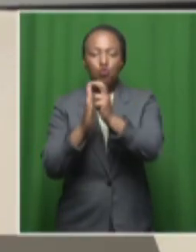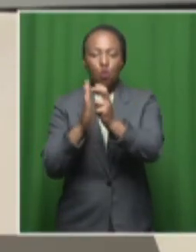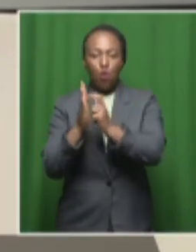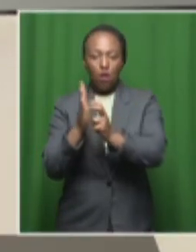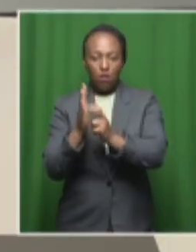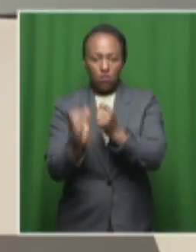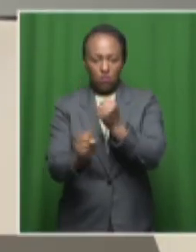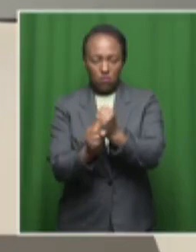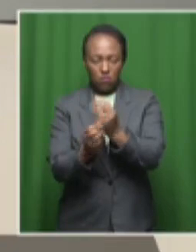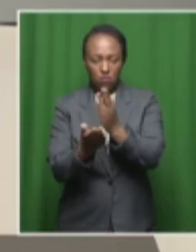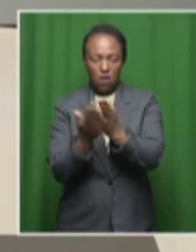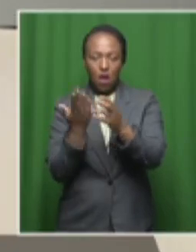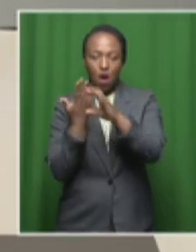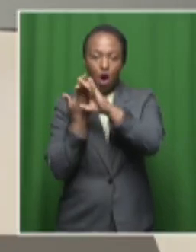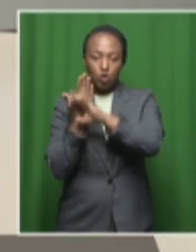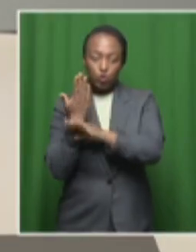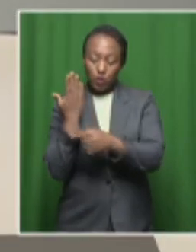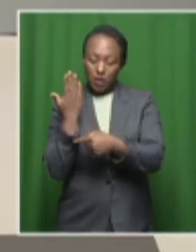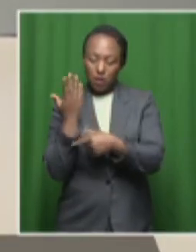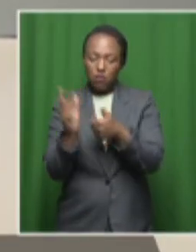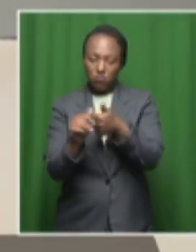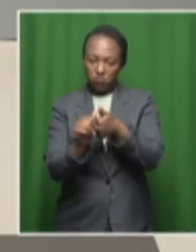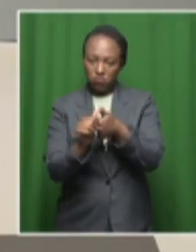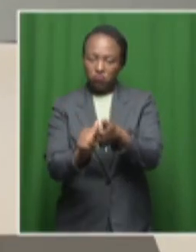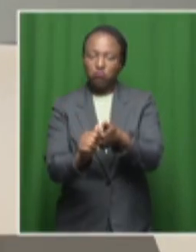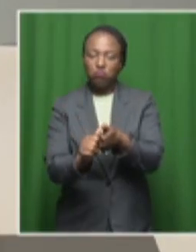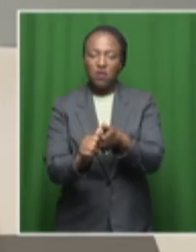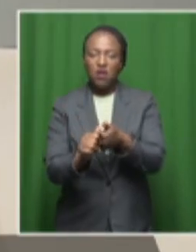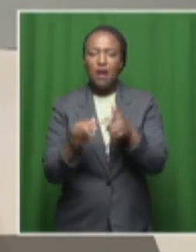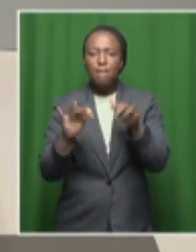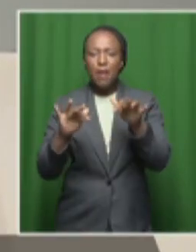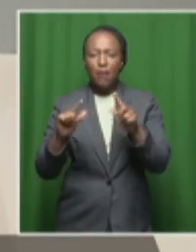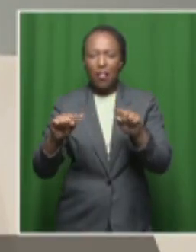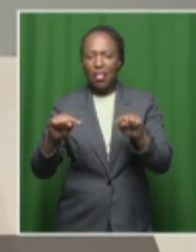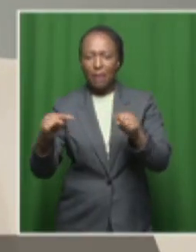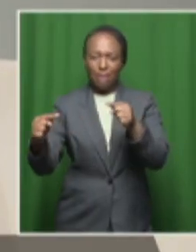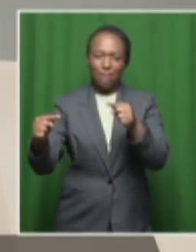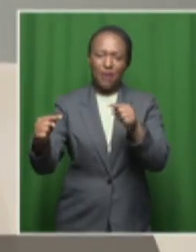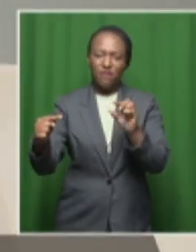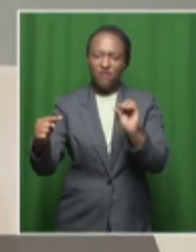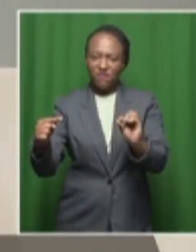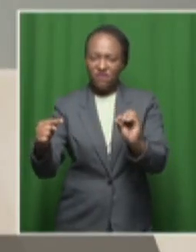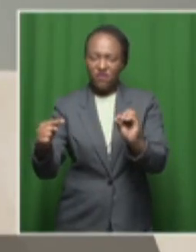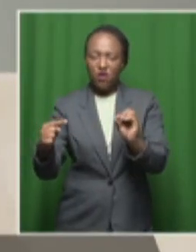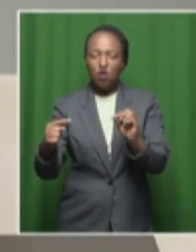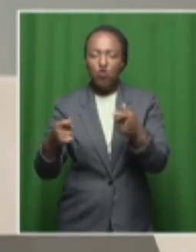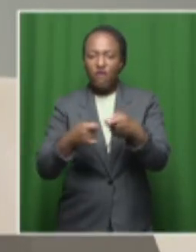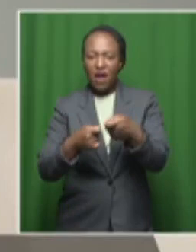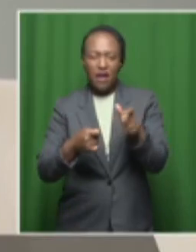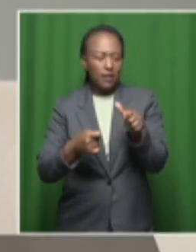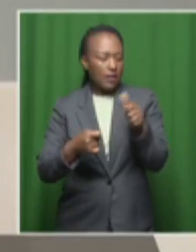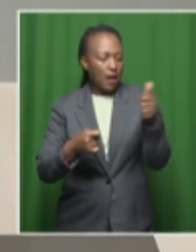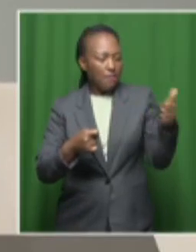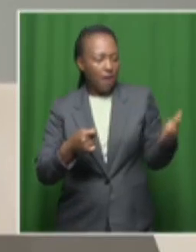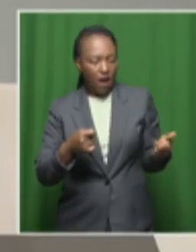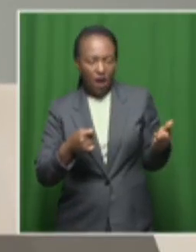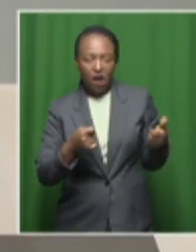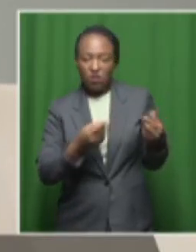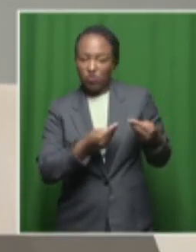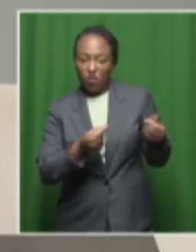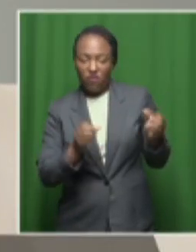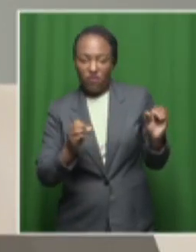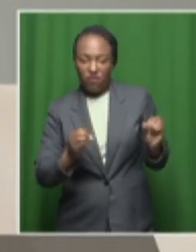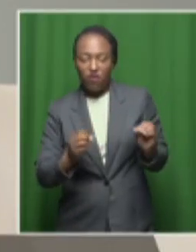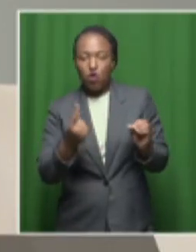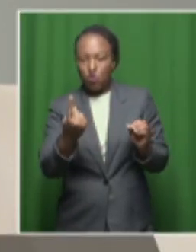compliant with the Constitution. And if people have disputes within each other, if you're fighting with your neighbor, you can't resolve it, you come to